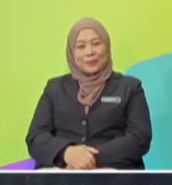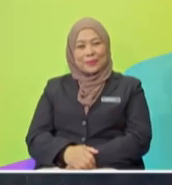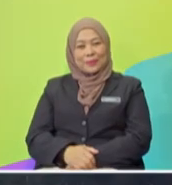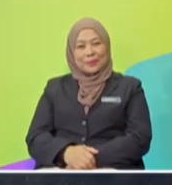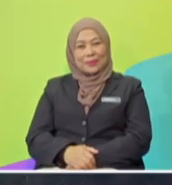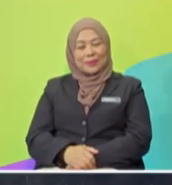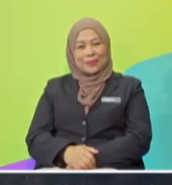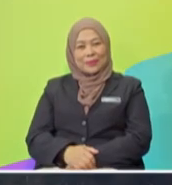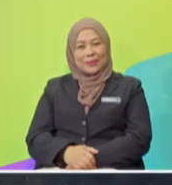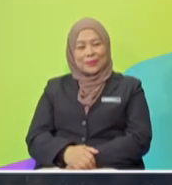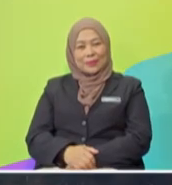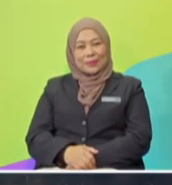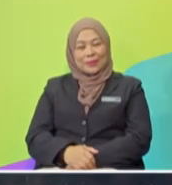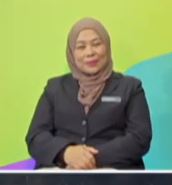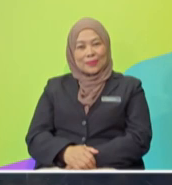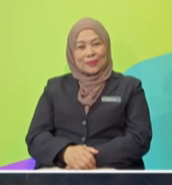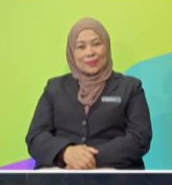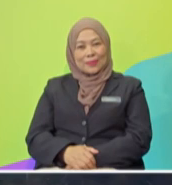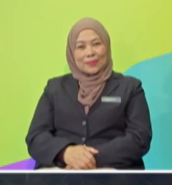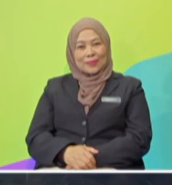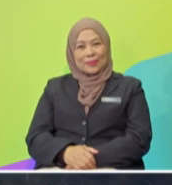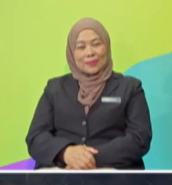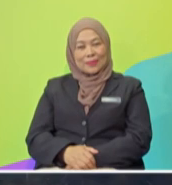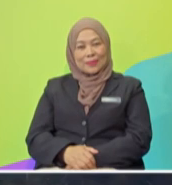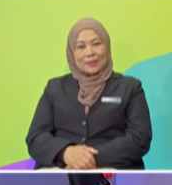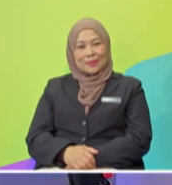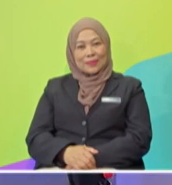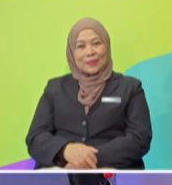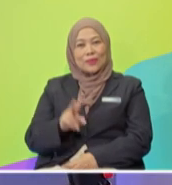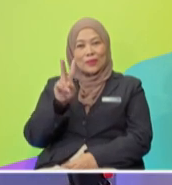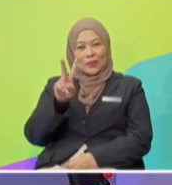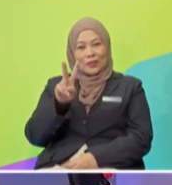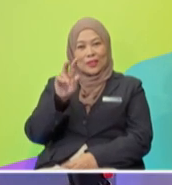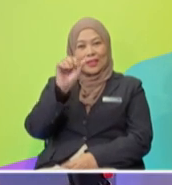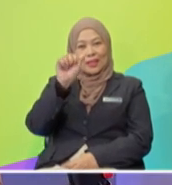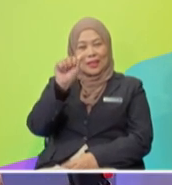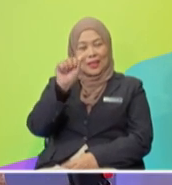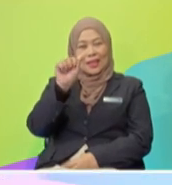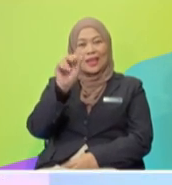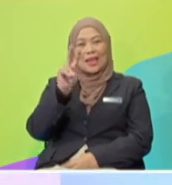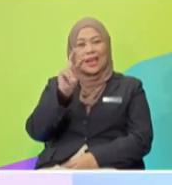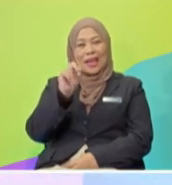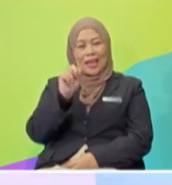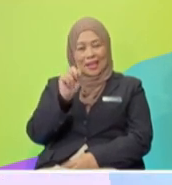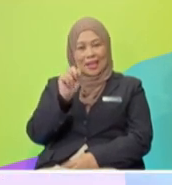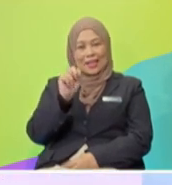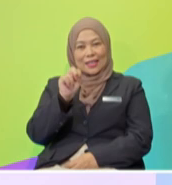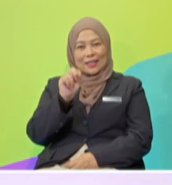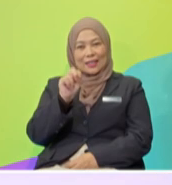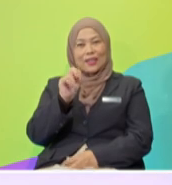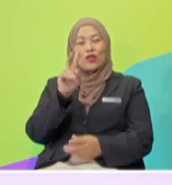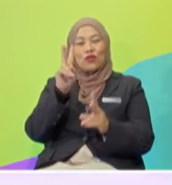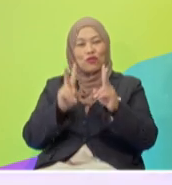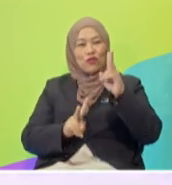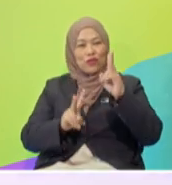good. You spell van with V A N.